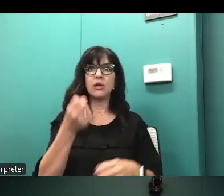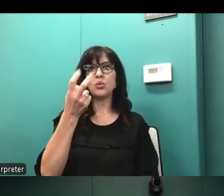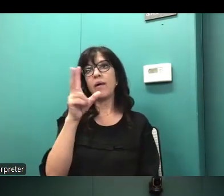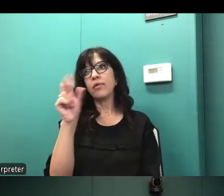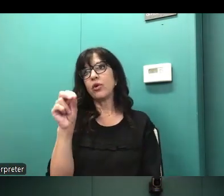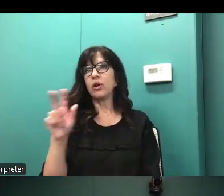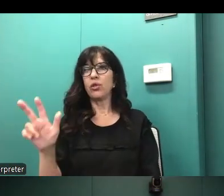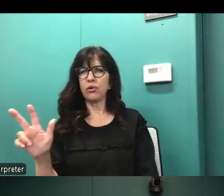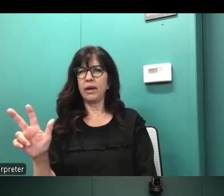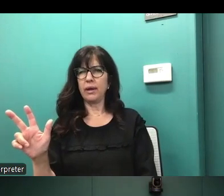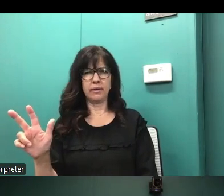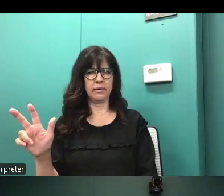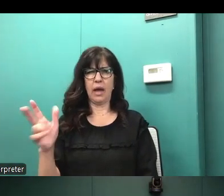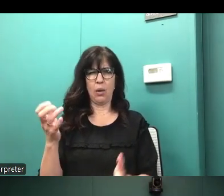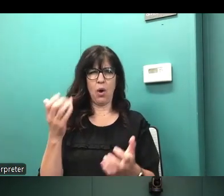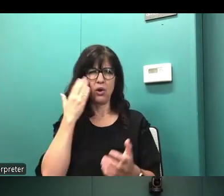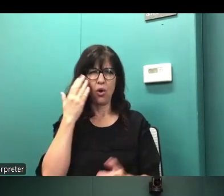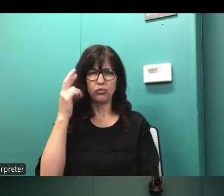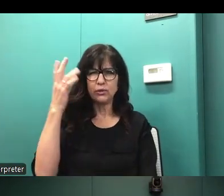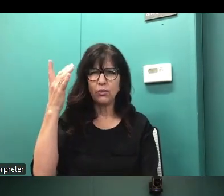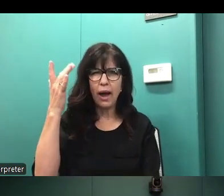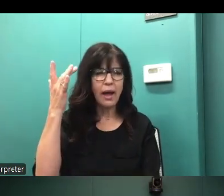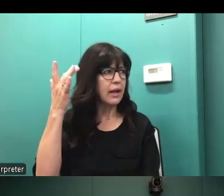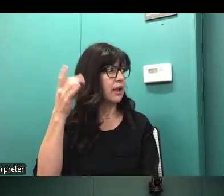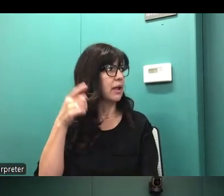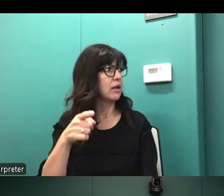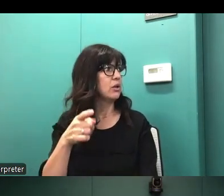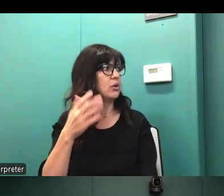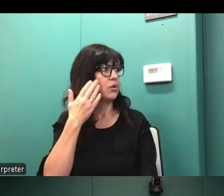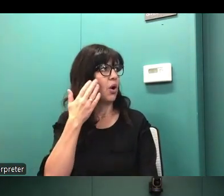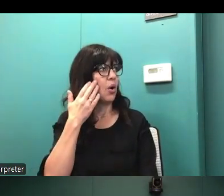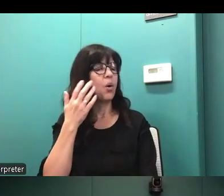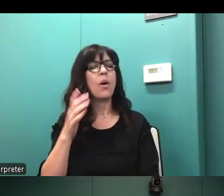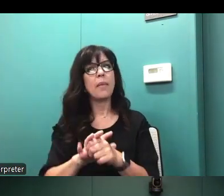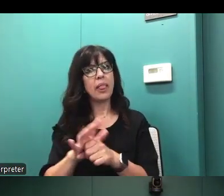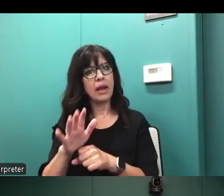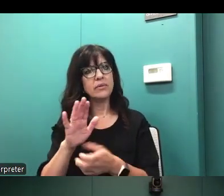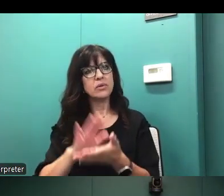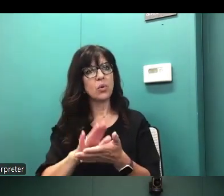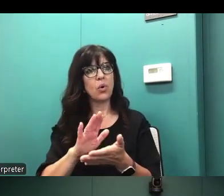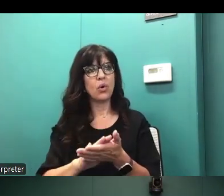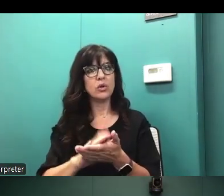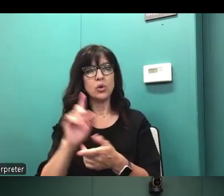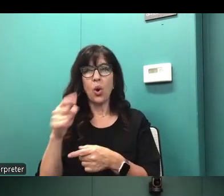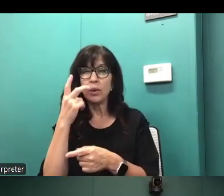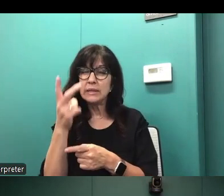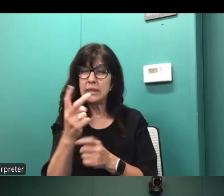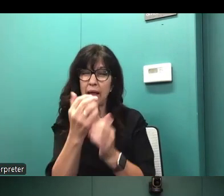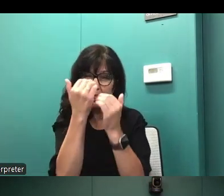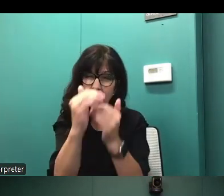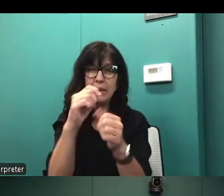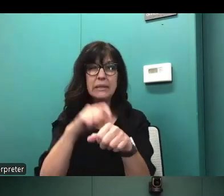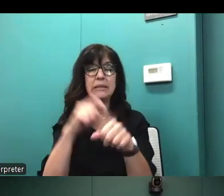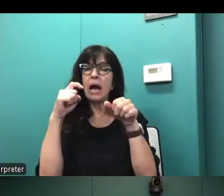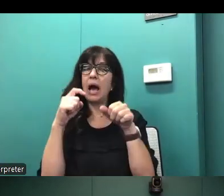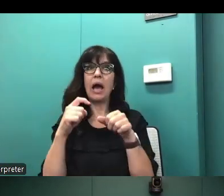12:30 to 3. I want to know why. Because you all know that there are plenty of schools like you may only see them this time and